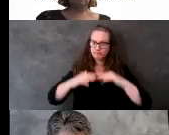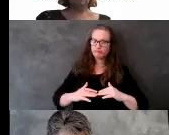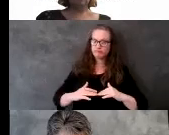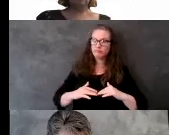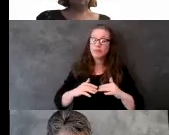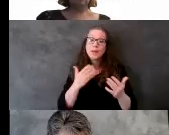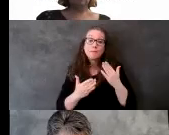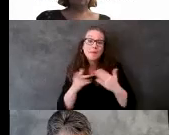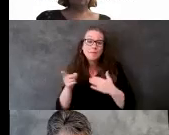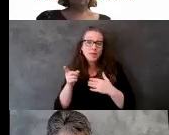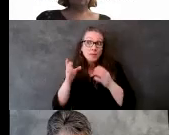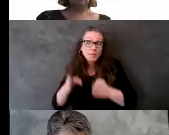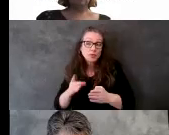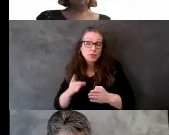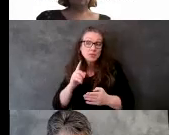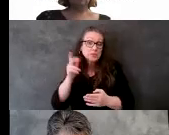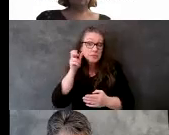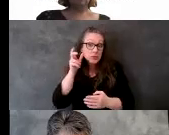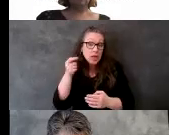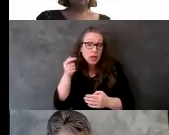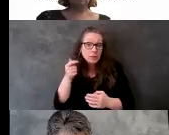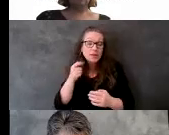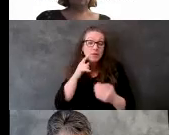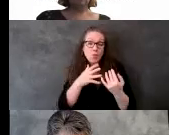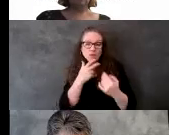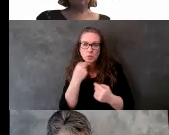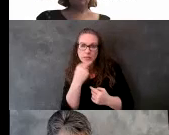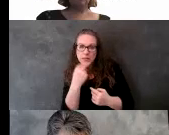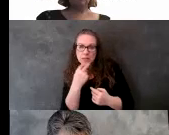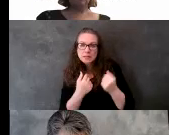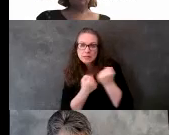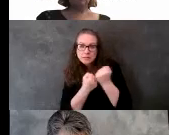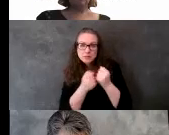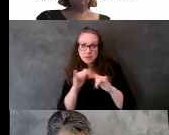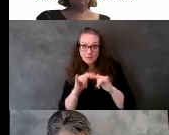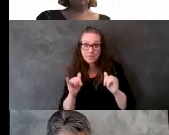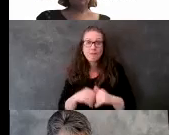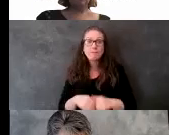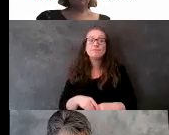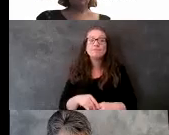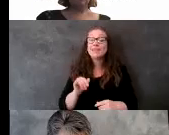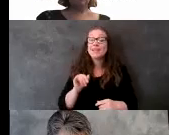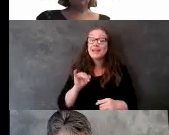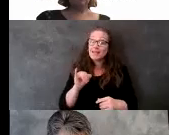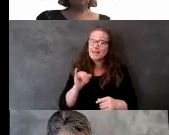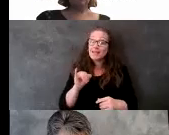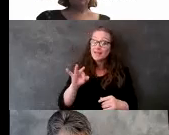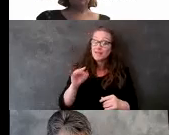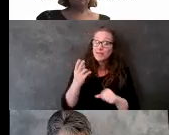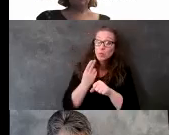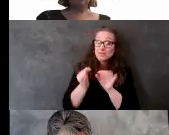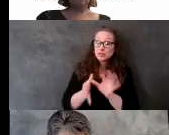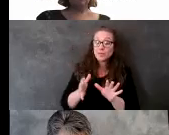hearing. If you're working with somebody who's using an interpreter, talk directly and keep eye contact with the